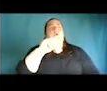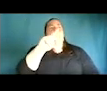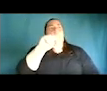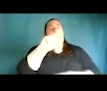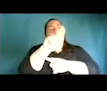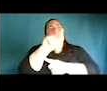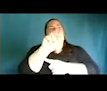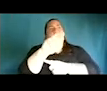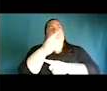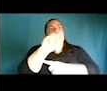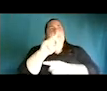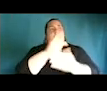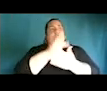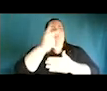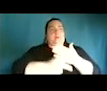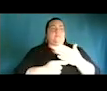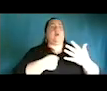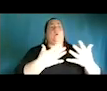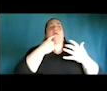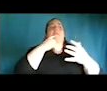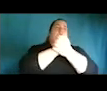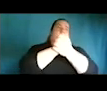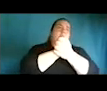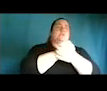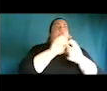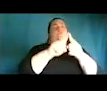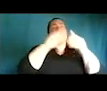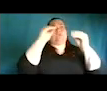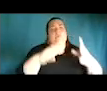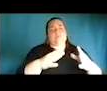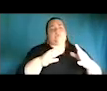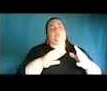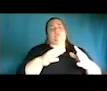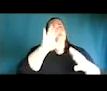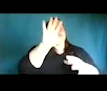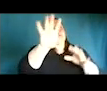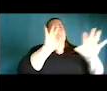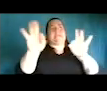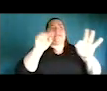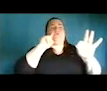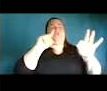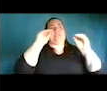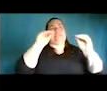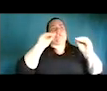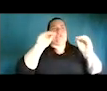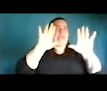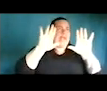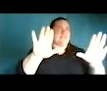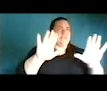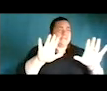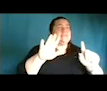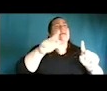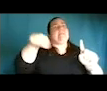congratulate the instructors who were selected for the Reginald D. Archambault Award for Teaching Excellence for their work with the university's